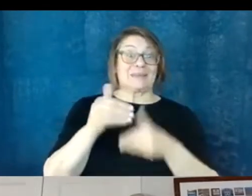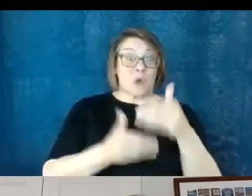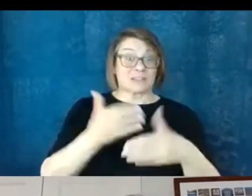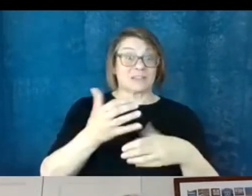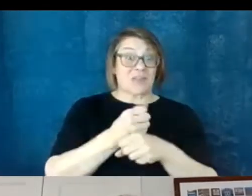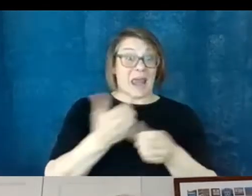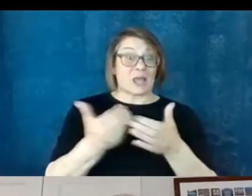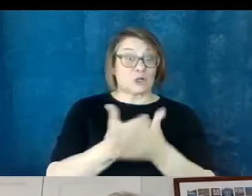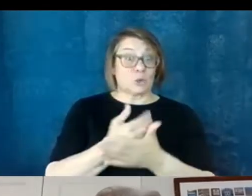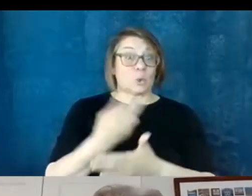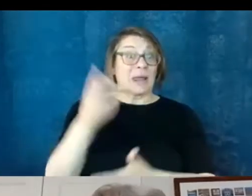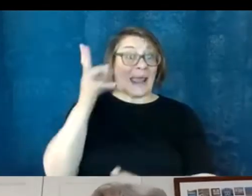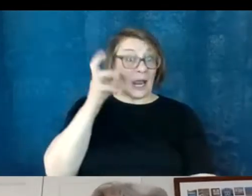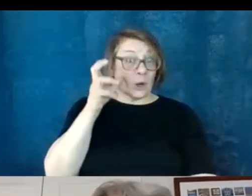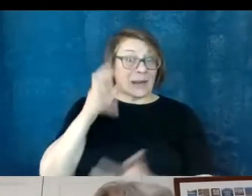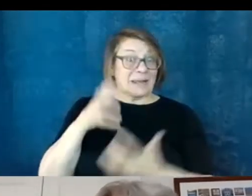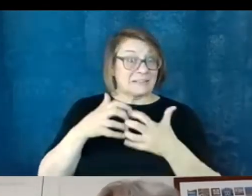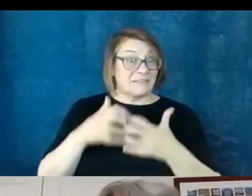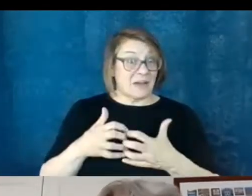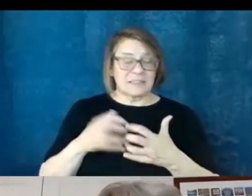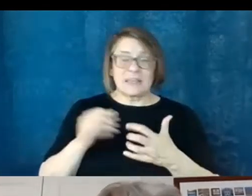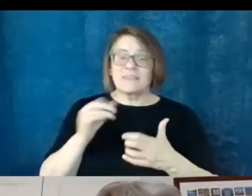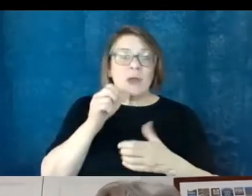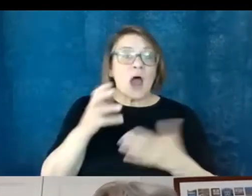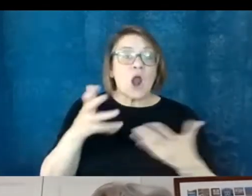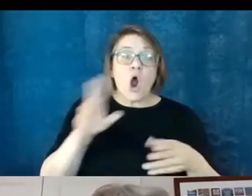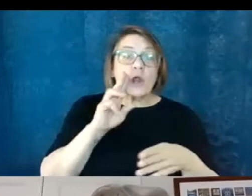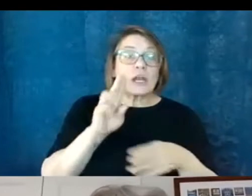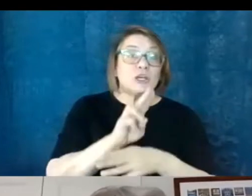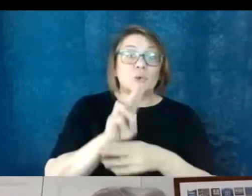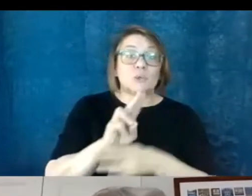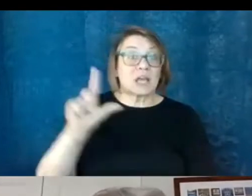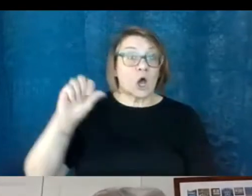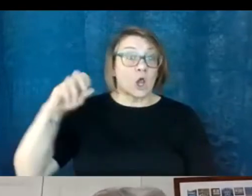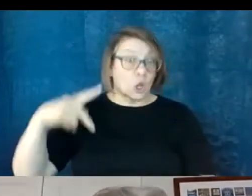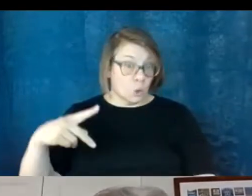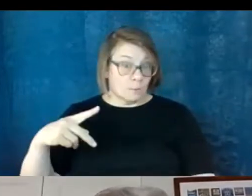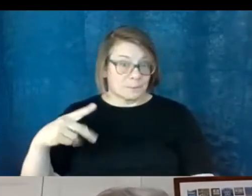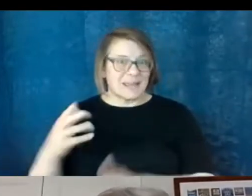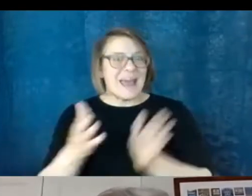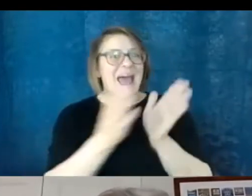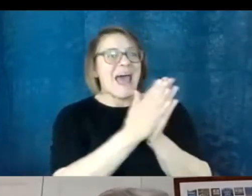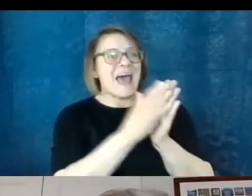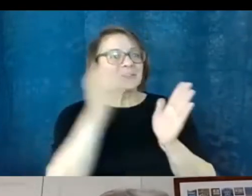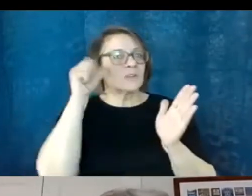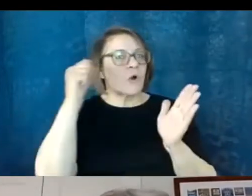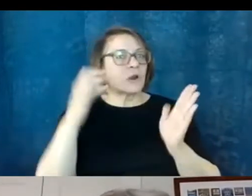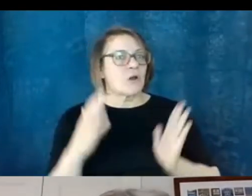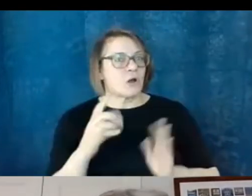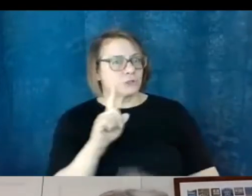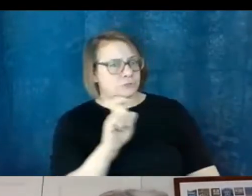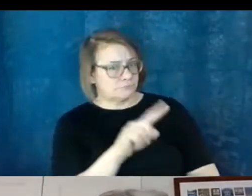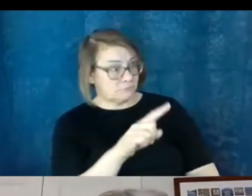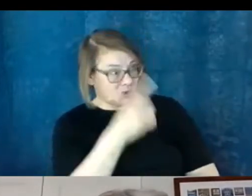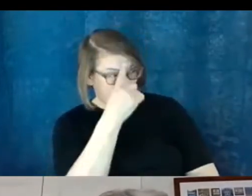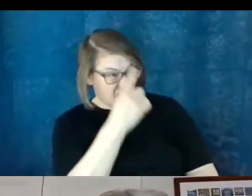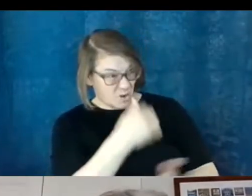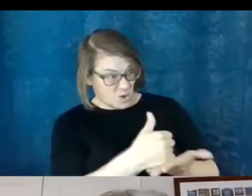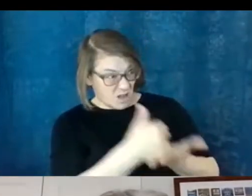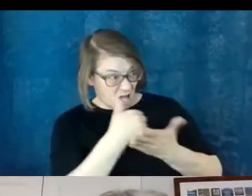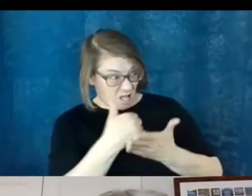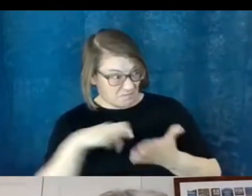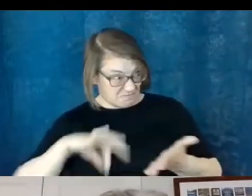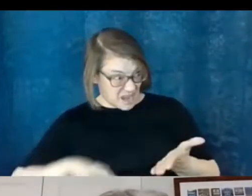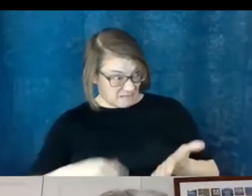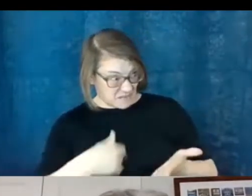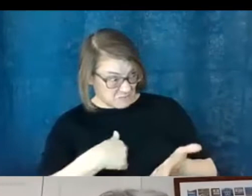hearing devices, if you're not already using a hearing loop, ask your audiologist, do you think I would benefit